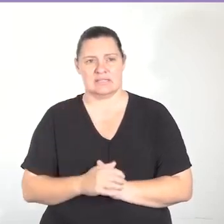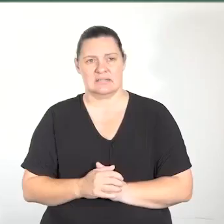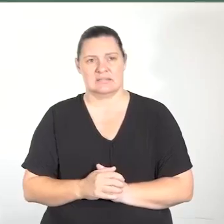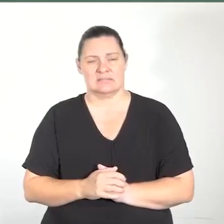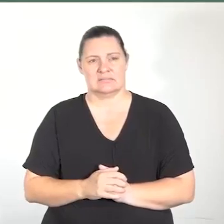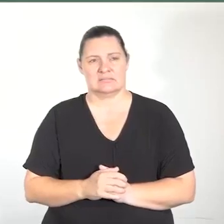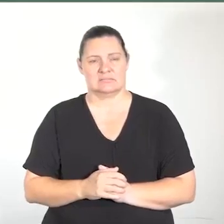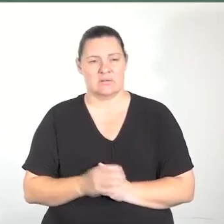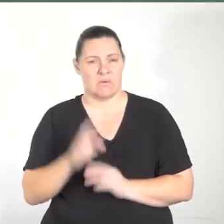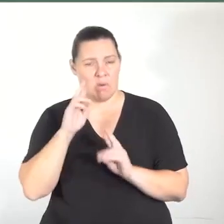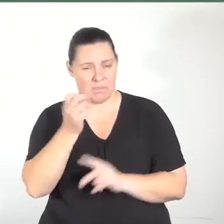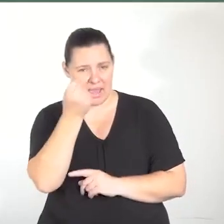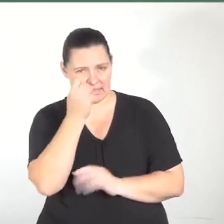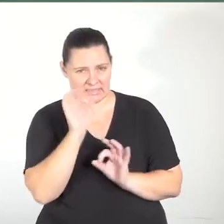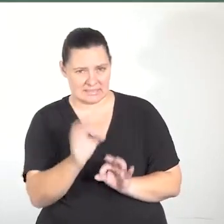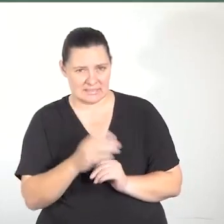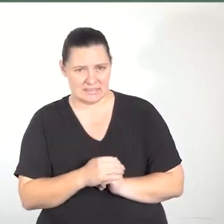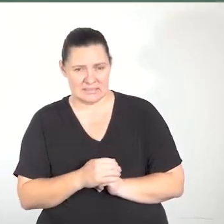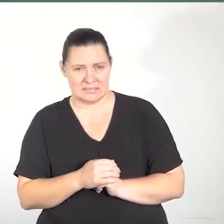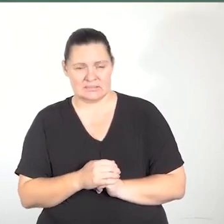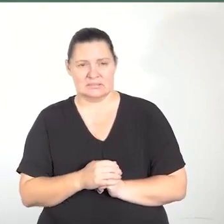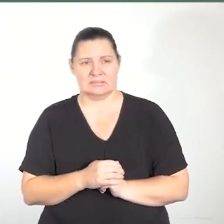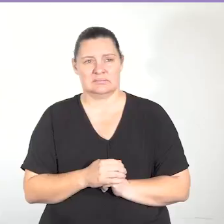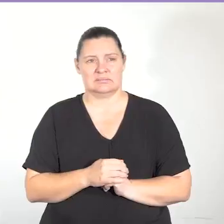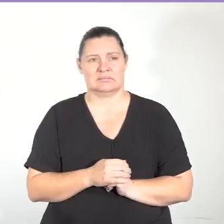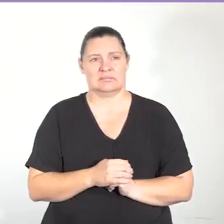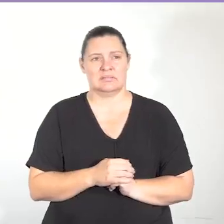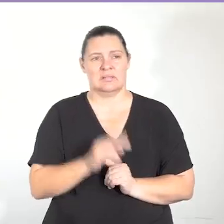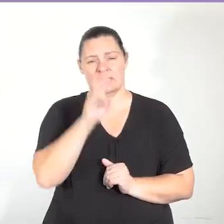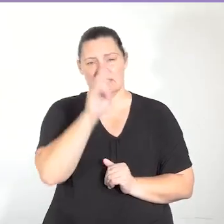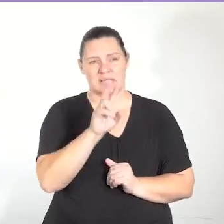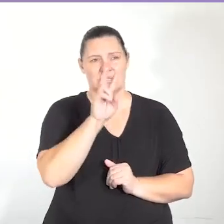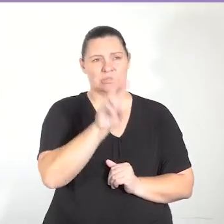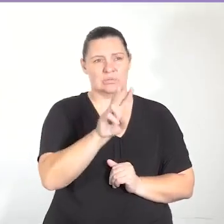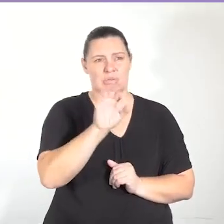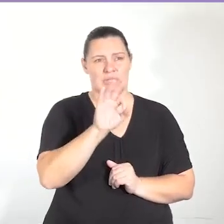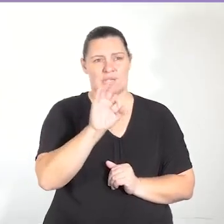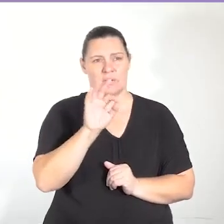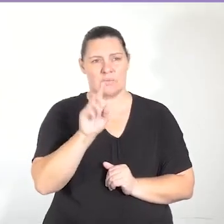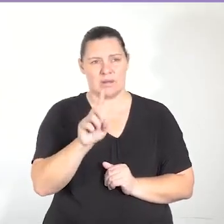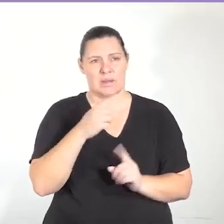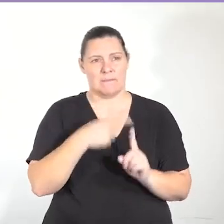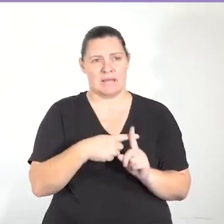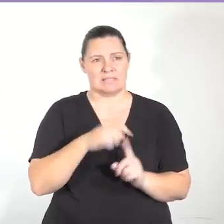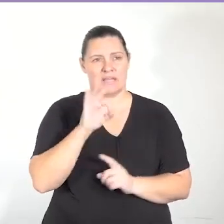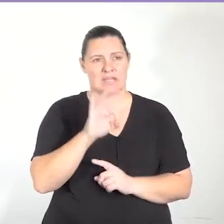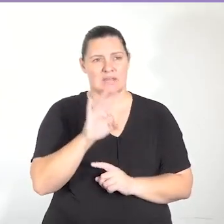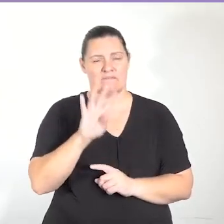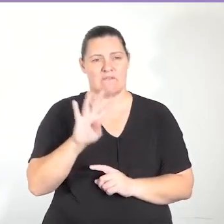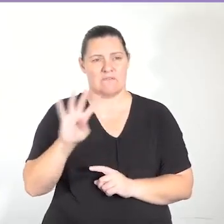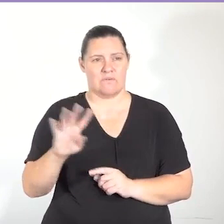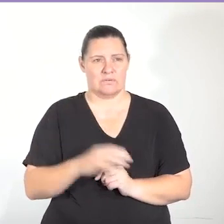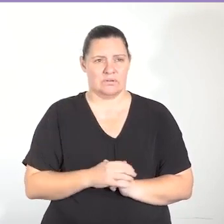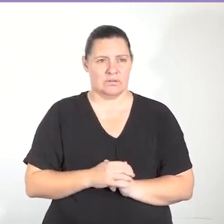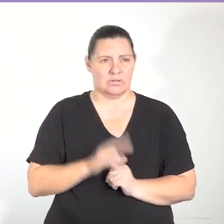739. I hope you understood that well. Let's move on. So let's look at 231 plus